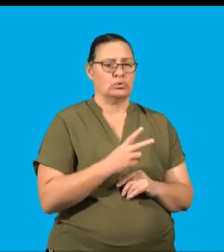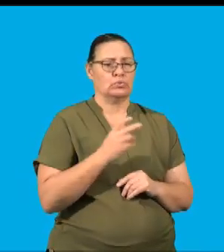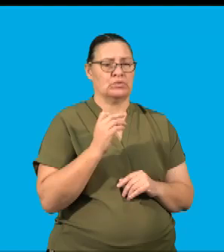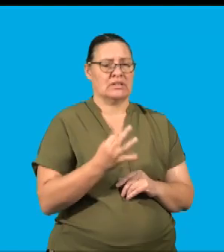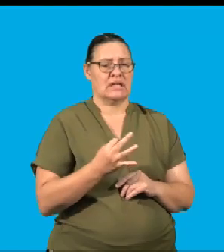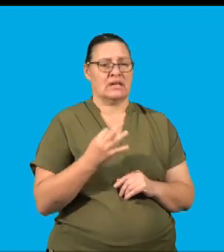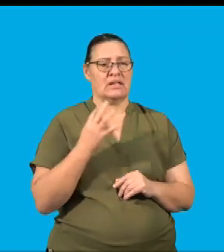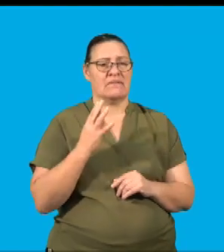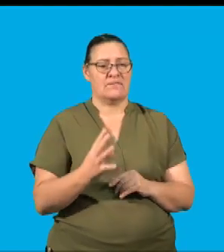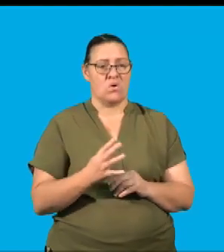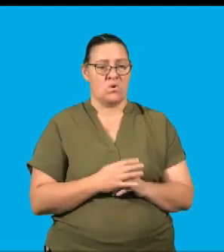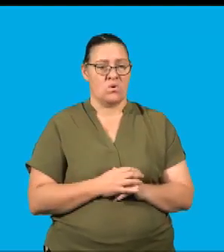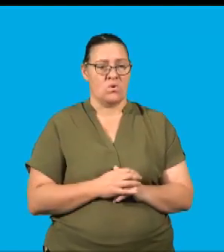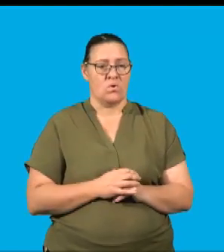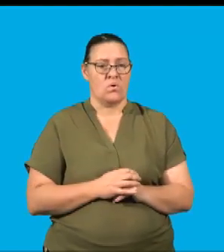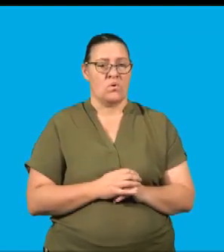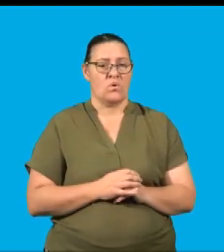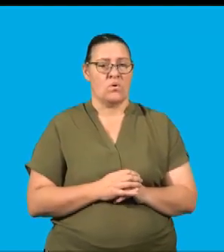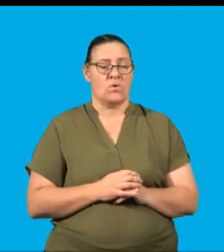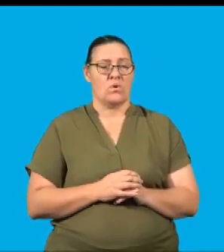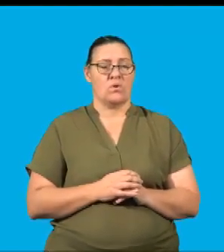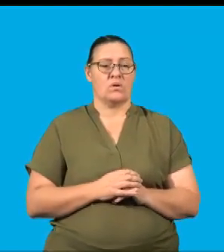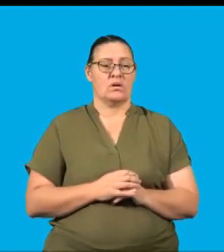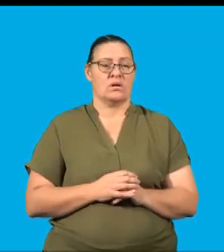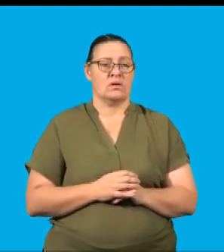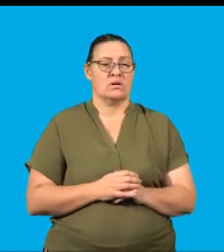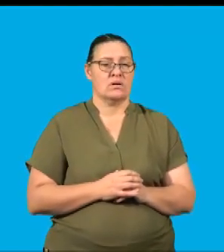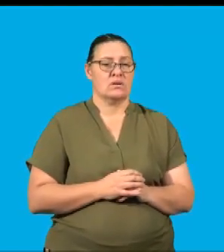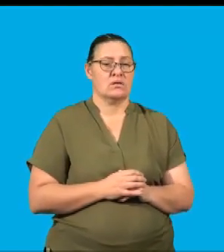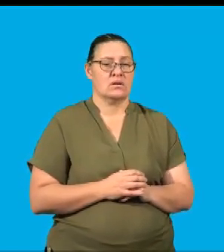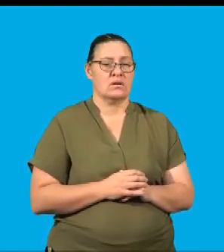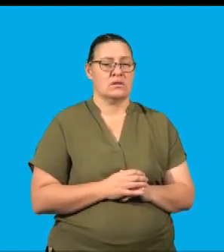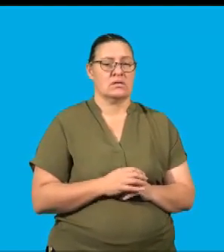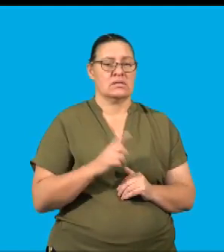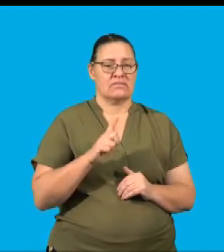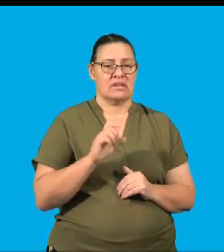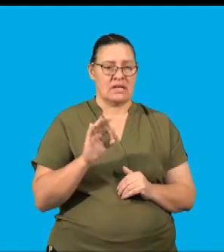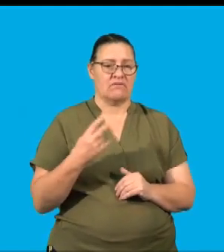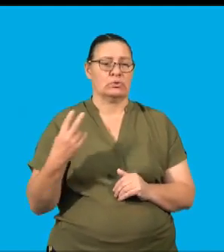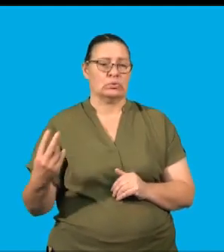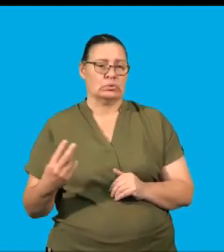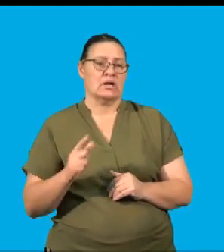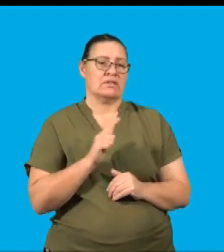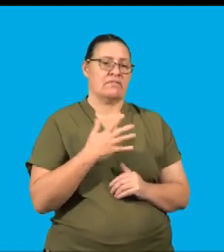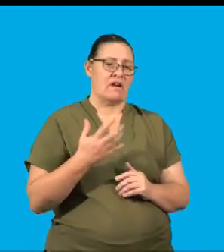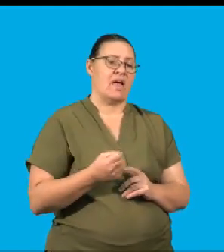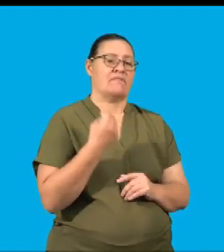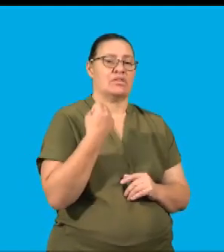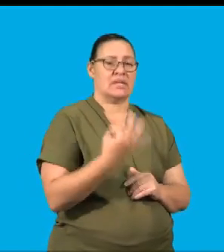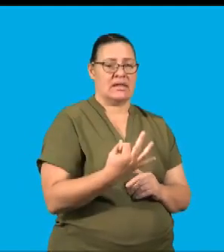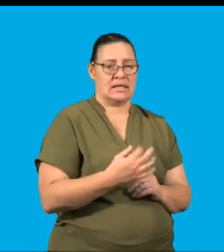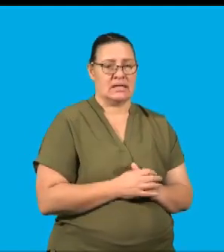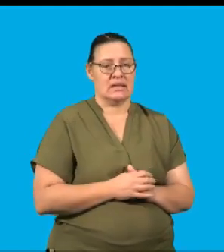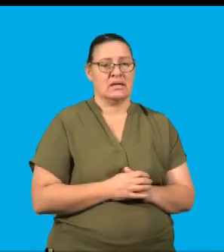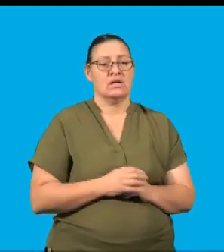is 1, 2, 3, 4. Whereas how many 73s do we have? 2. How many 75s do we have